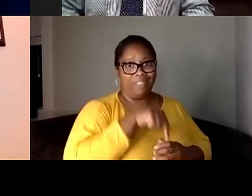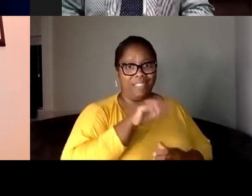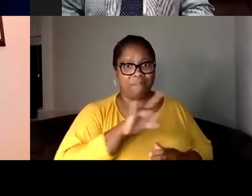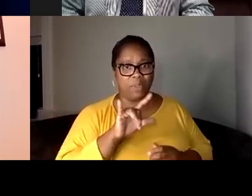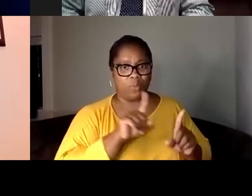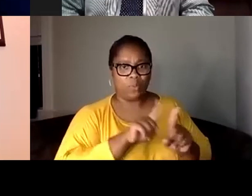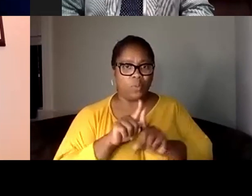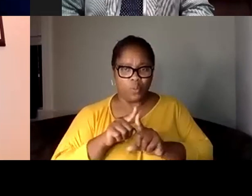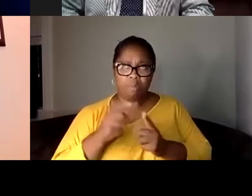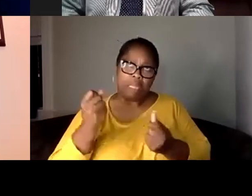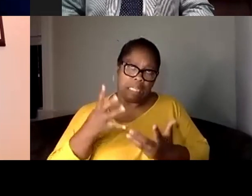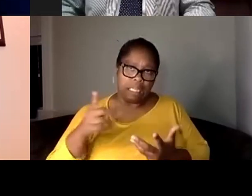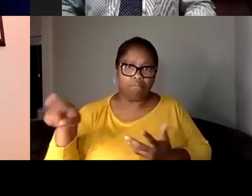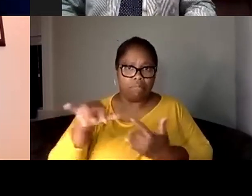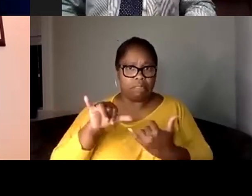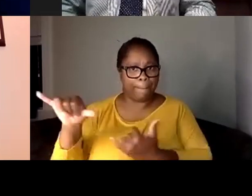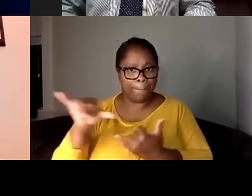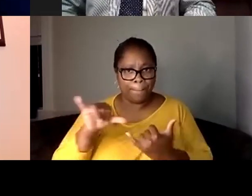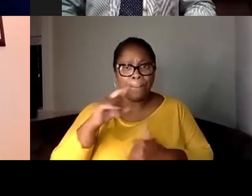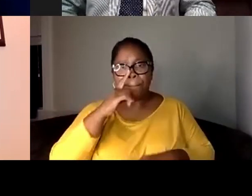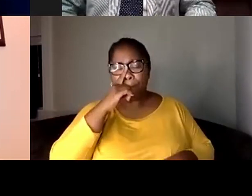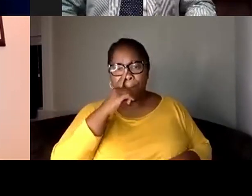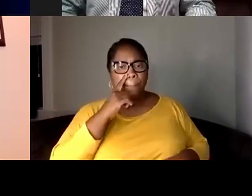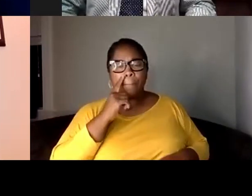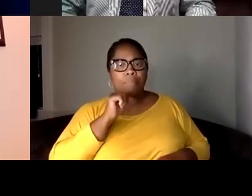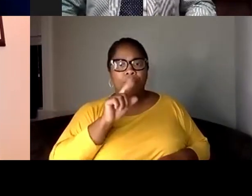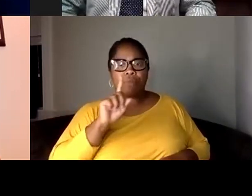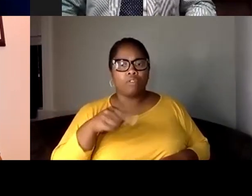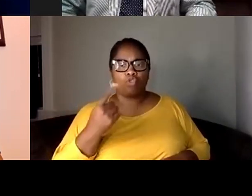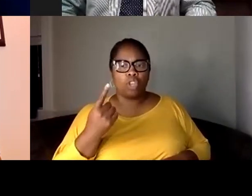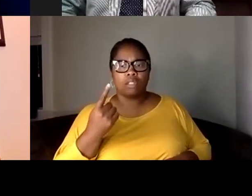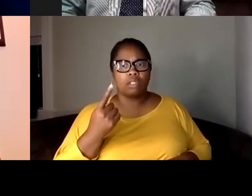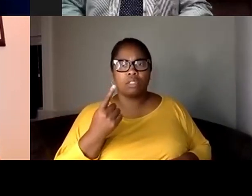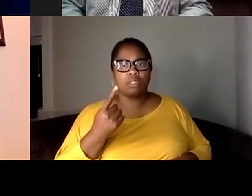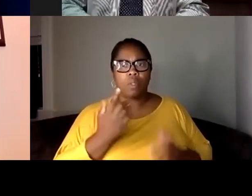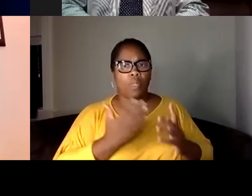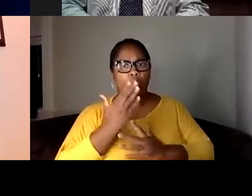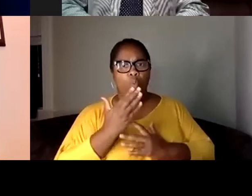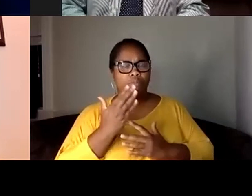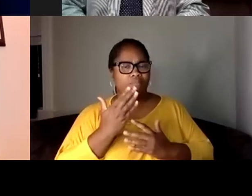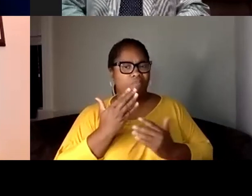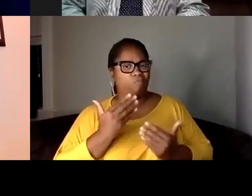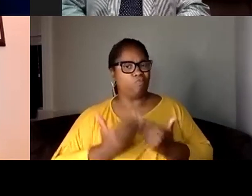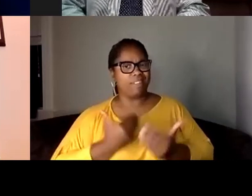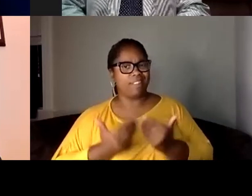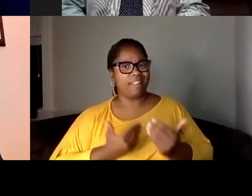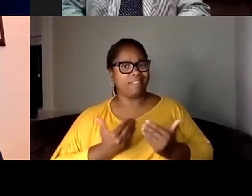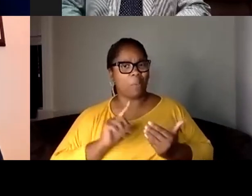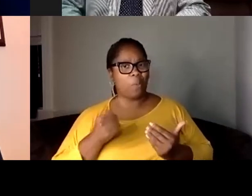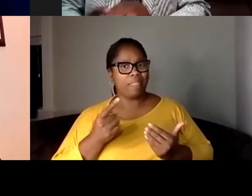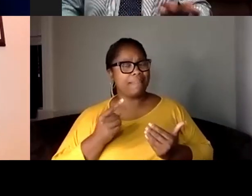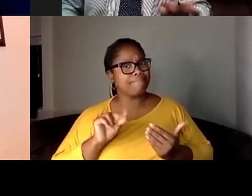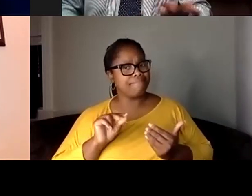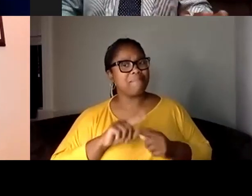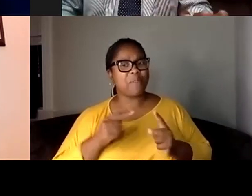many of the other organizations, was not just through, you know, a process, but also through engaging our